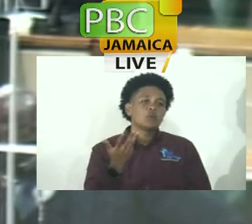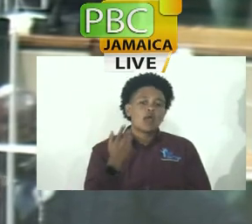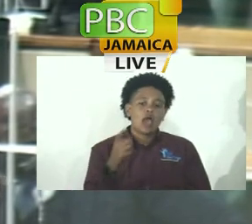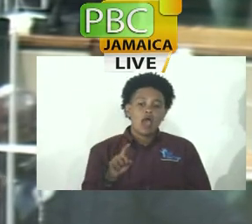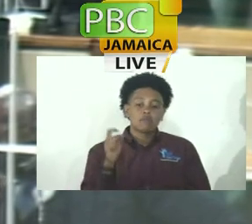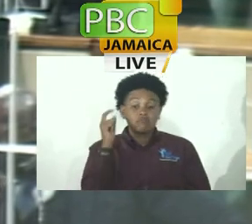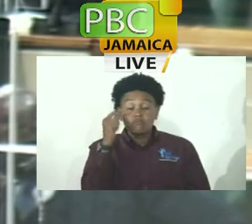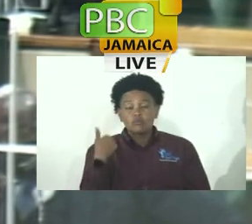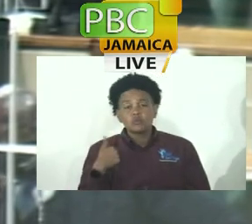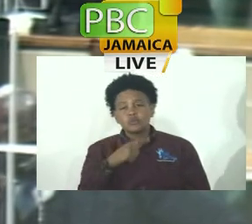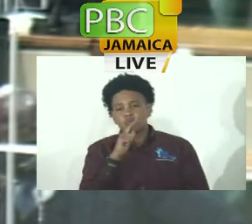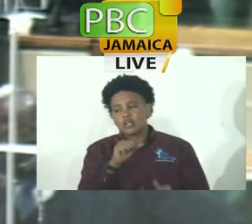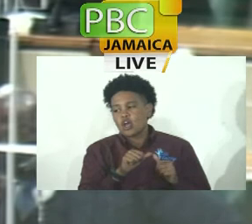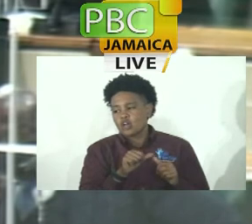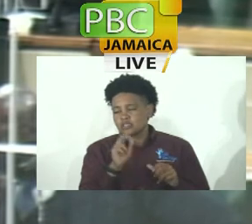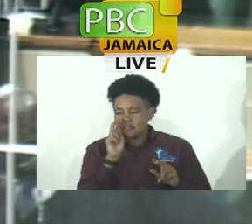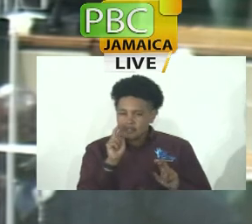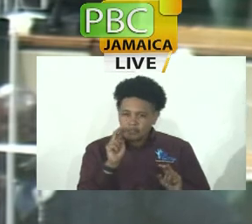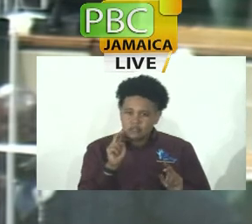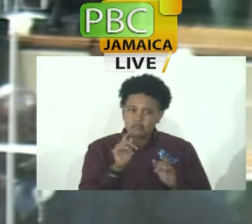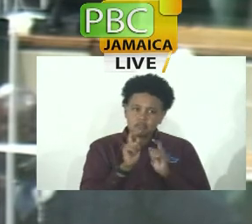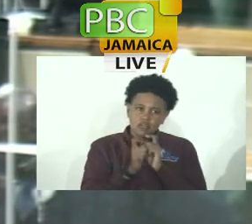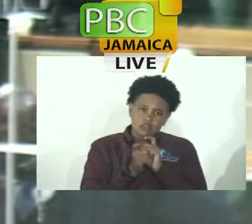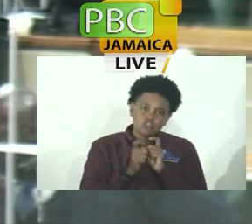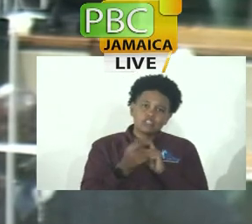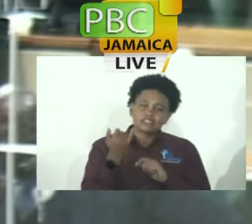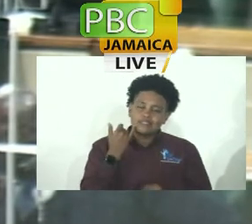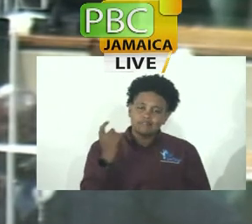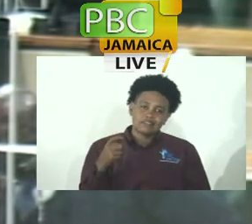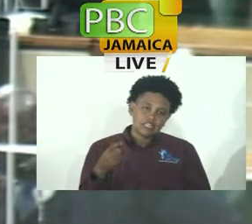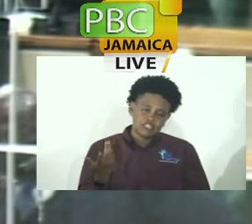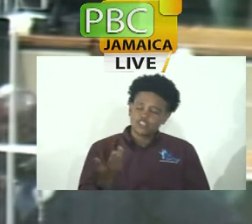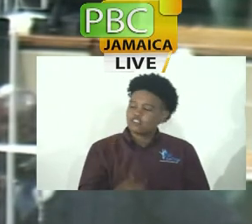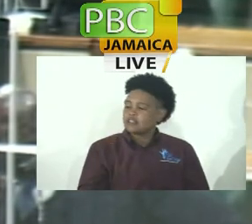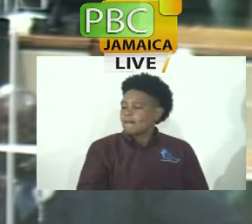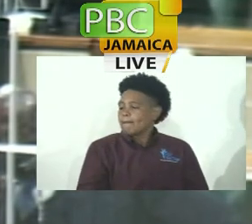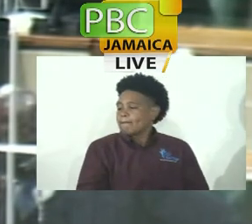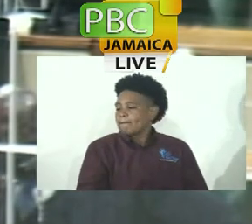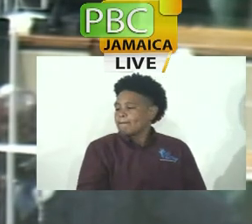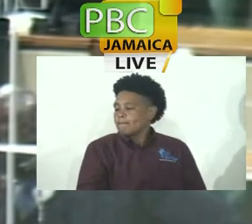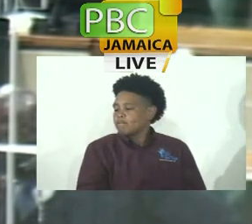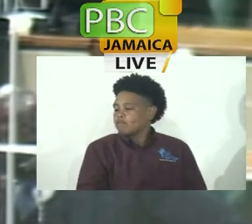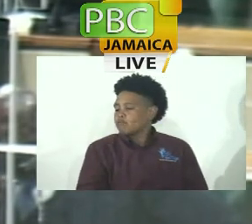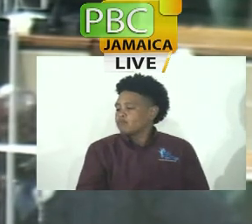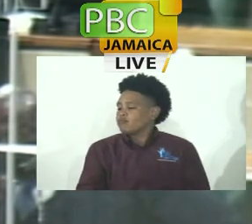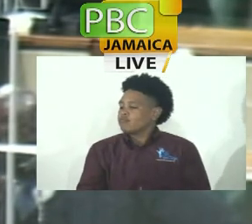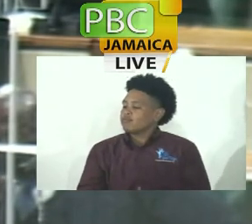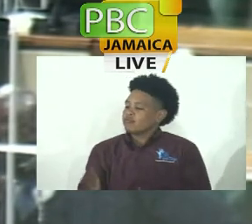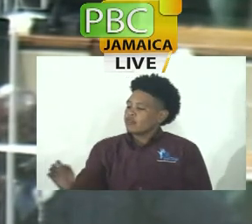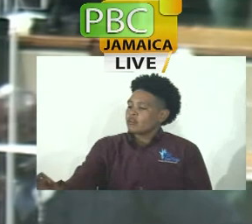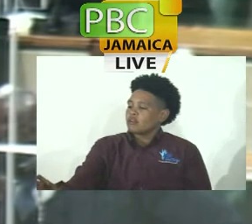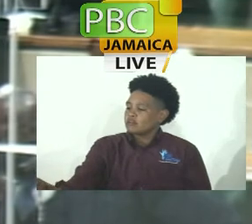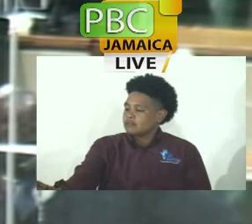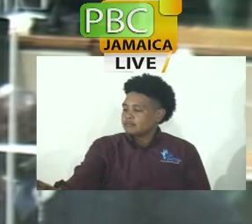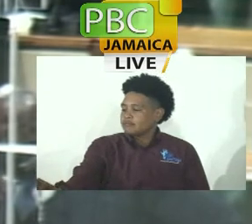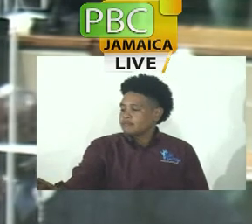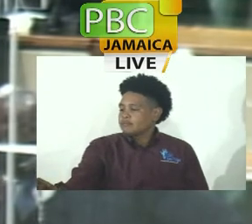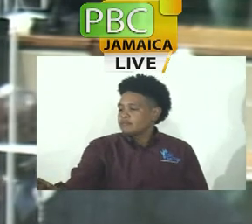of course we continue to reassess these as circumstances warrant